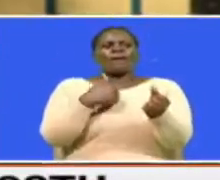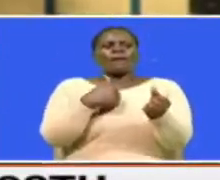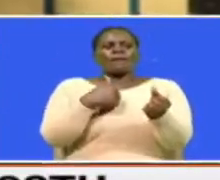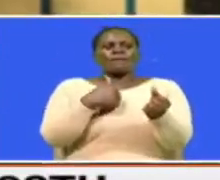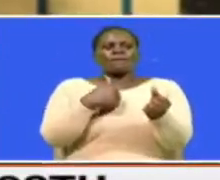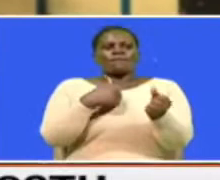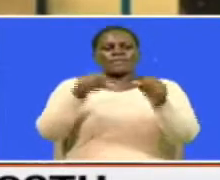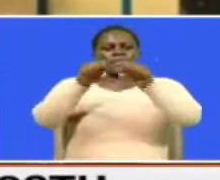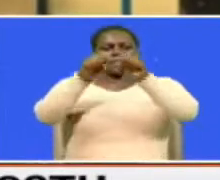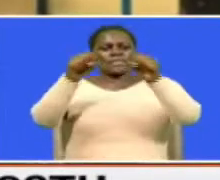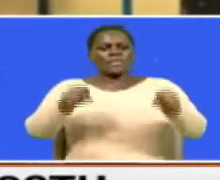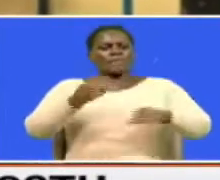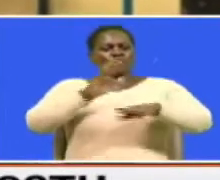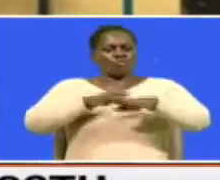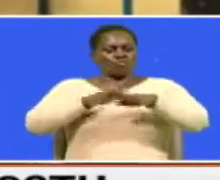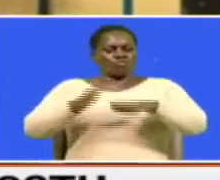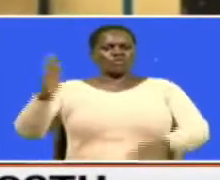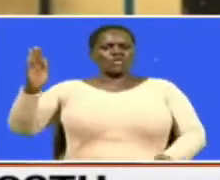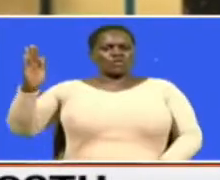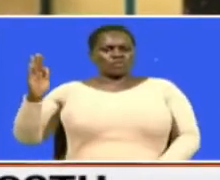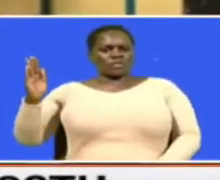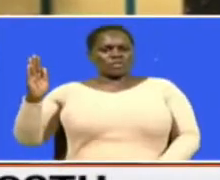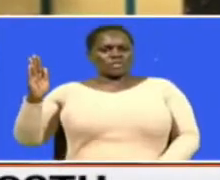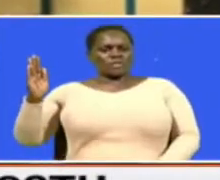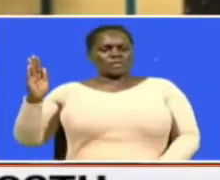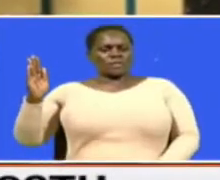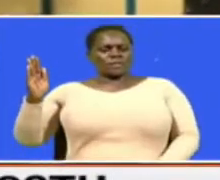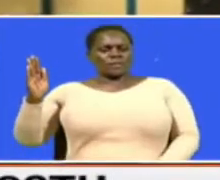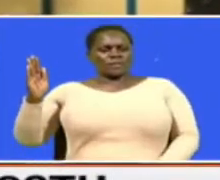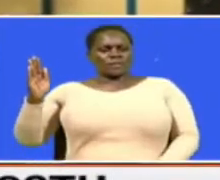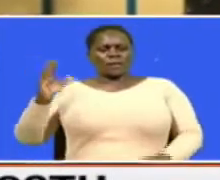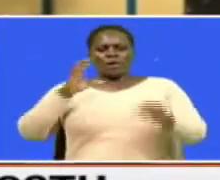elaborate systems in terms of security, which